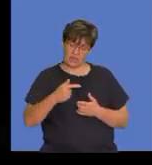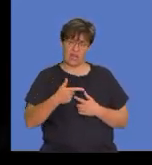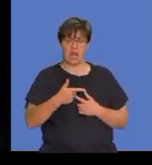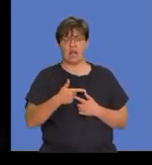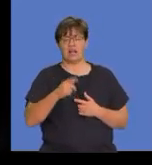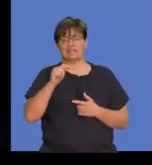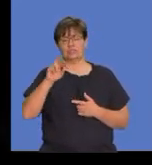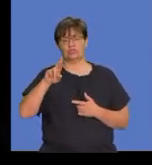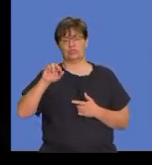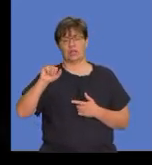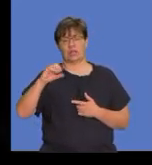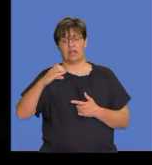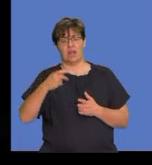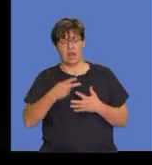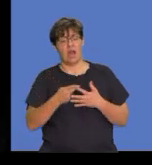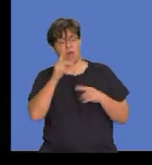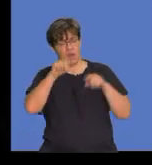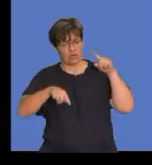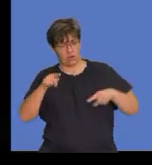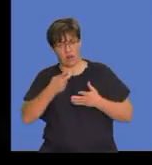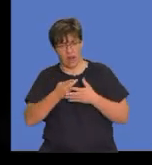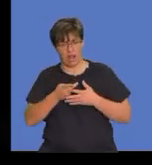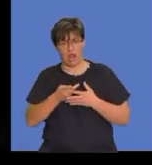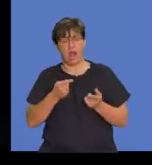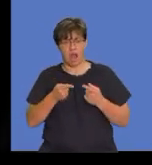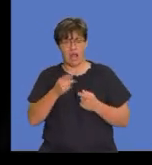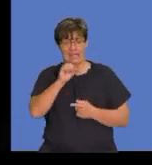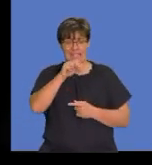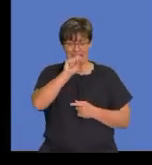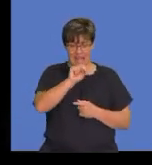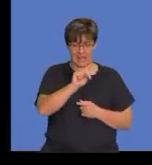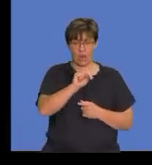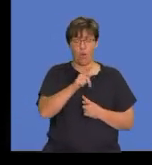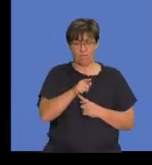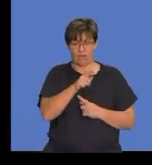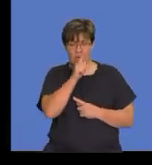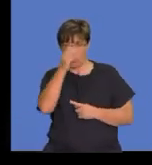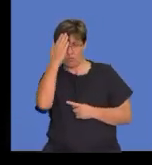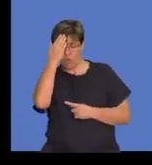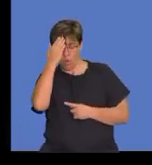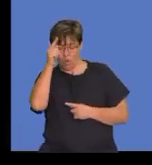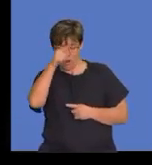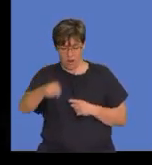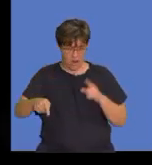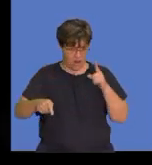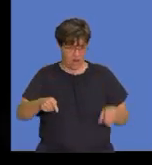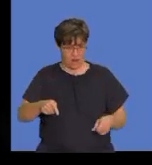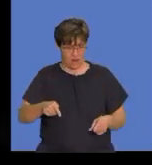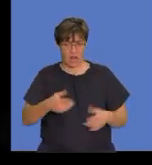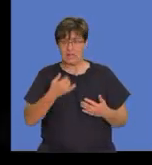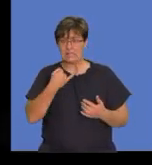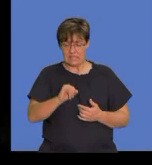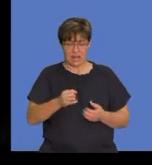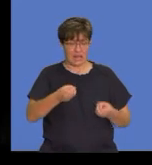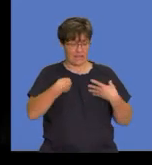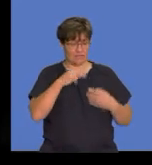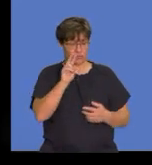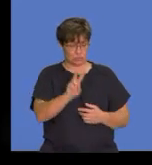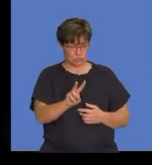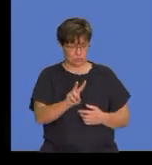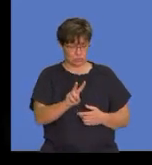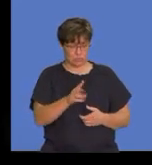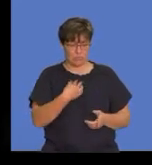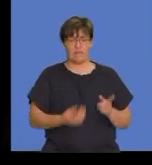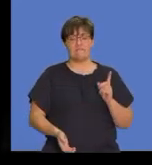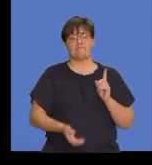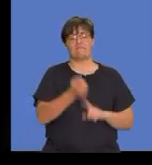trig ratios to calculate the size of the acute angle if I know the length of two sides. If I'm